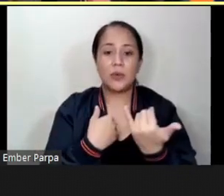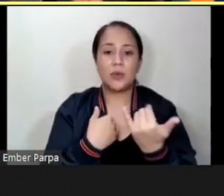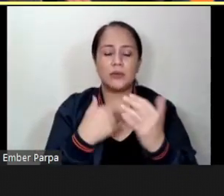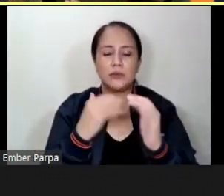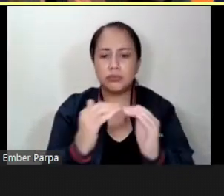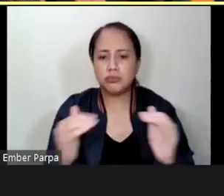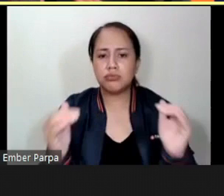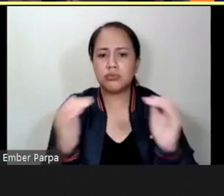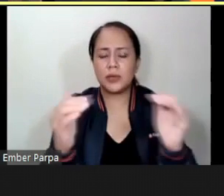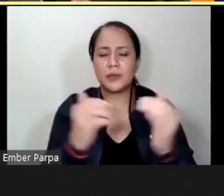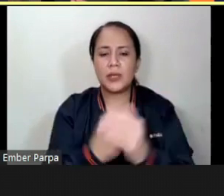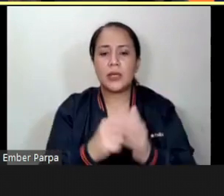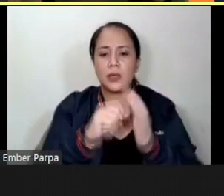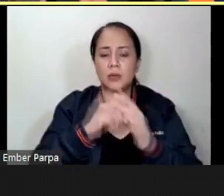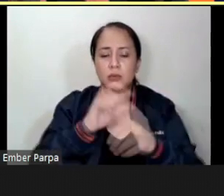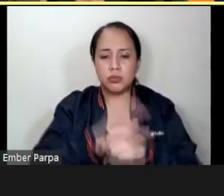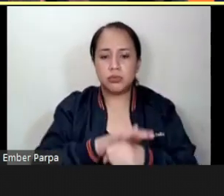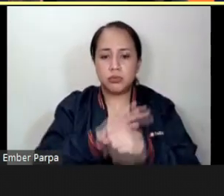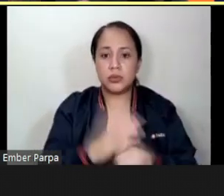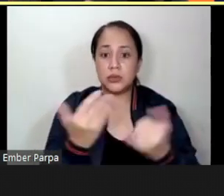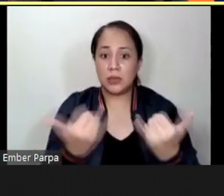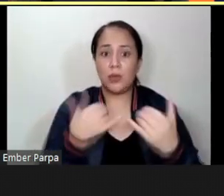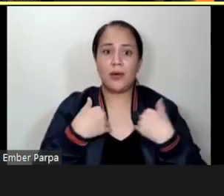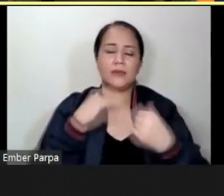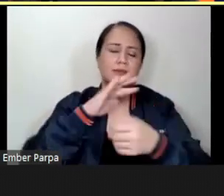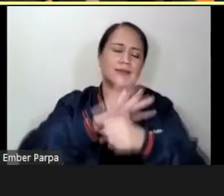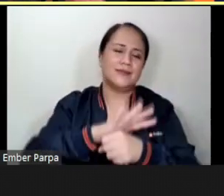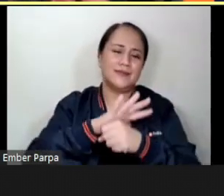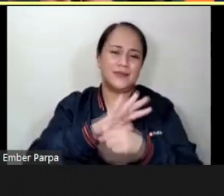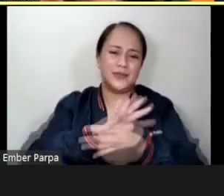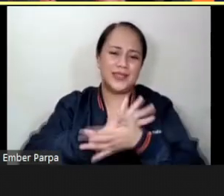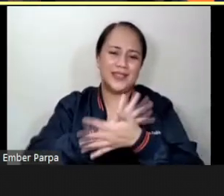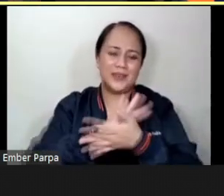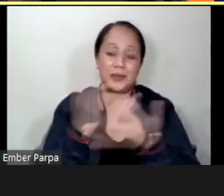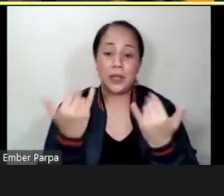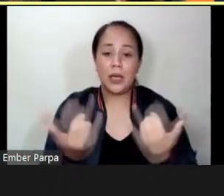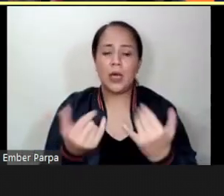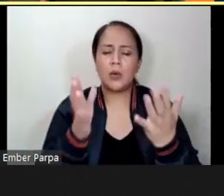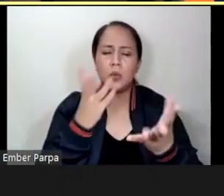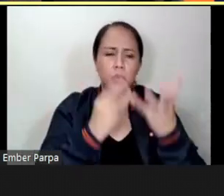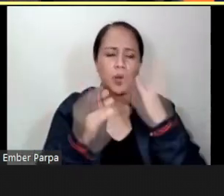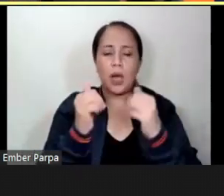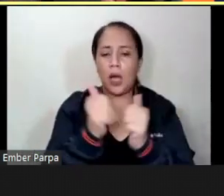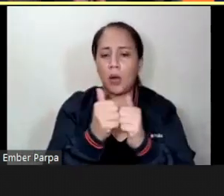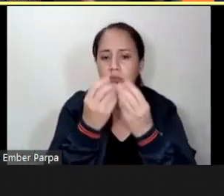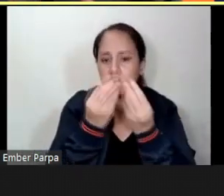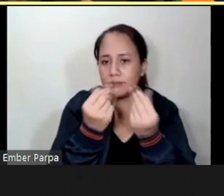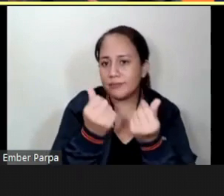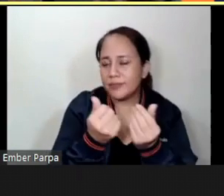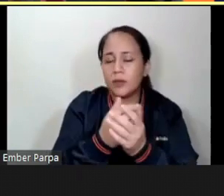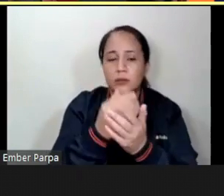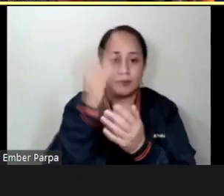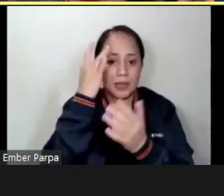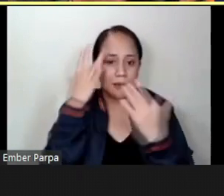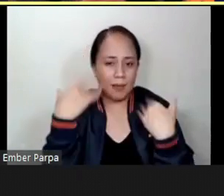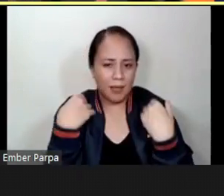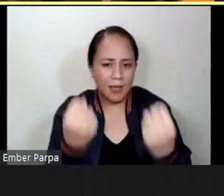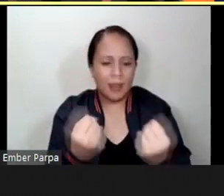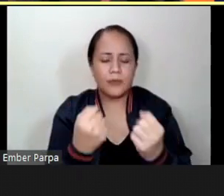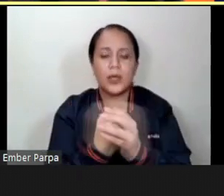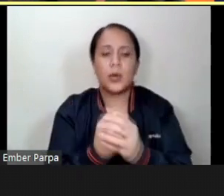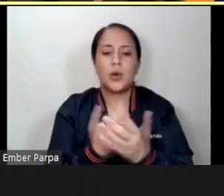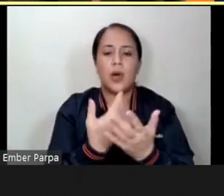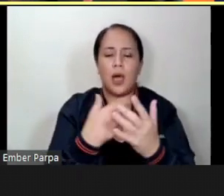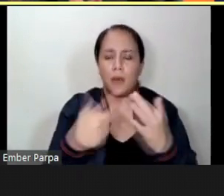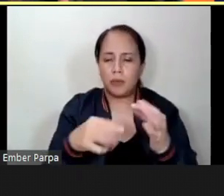and stressful time of the pandemic. We've learned some ways to handle mental health problems related to being locked